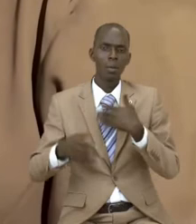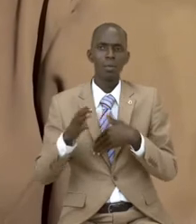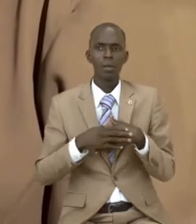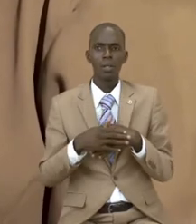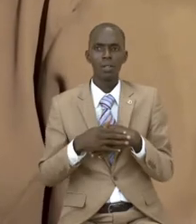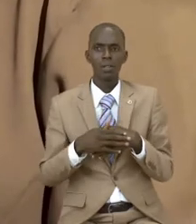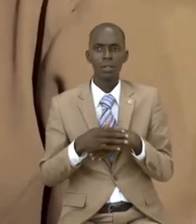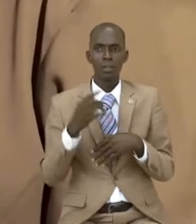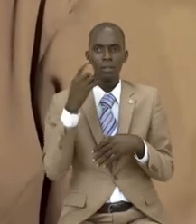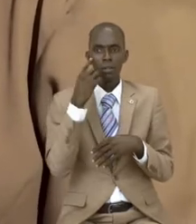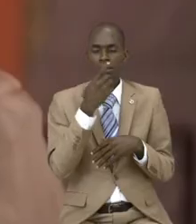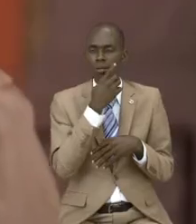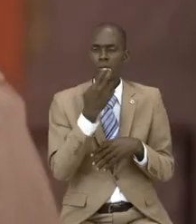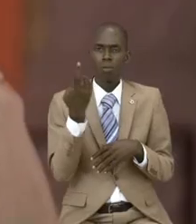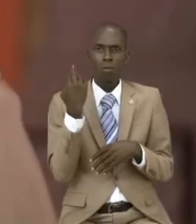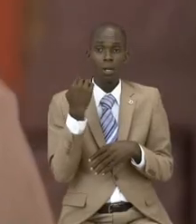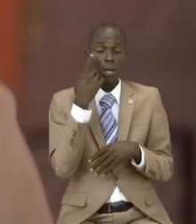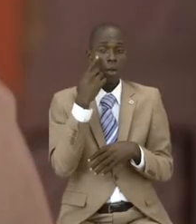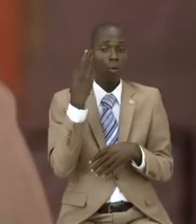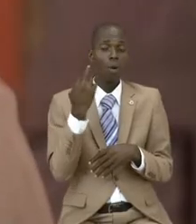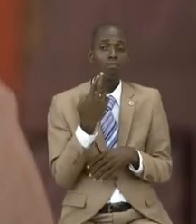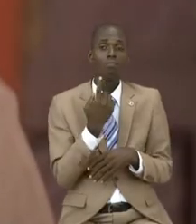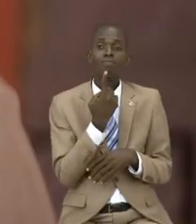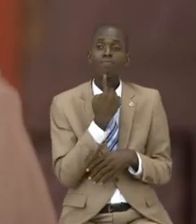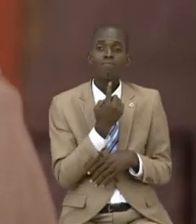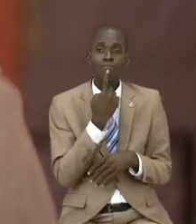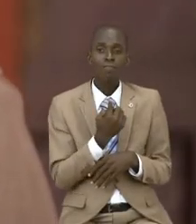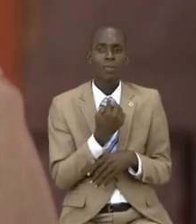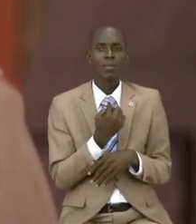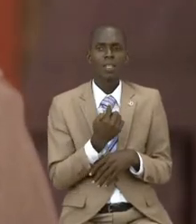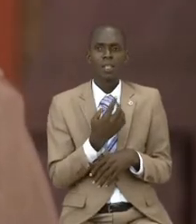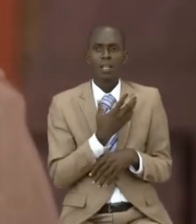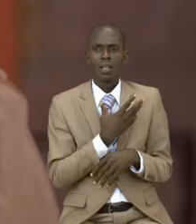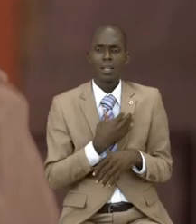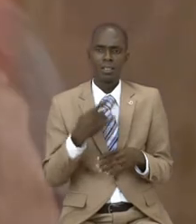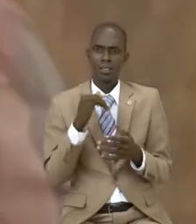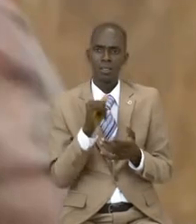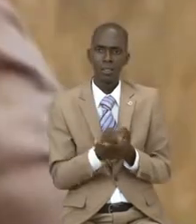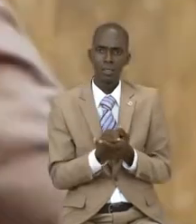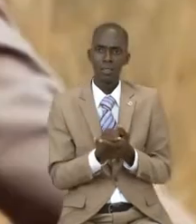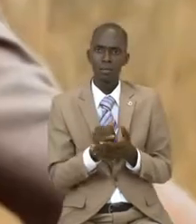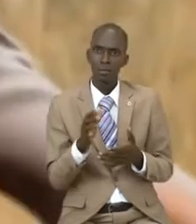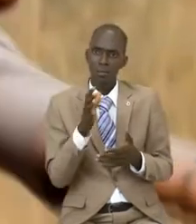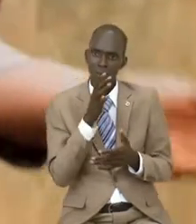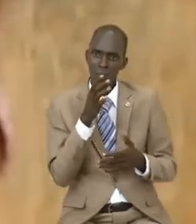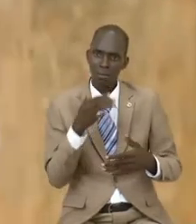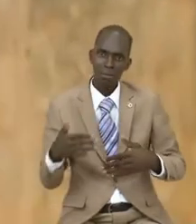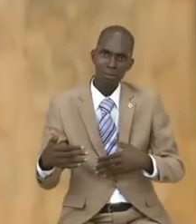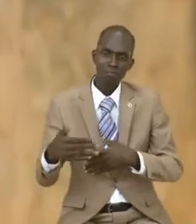His eyes were red. My son told me, I've met him, mommy. I said, you met